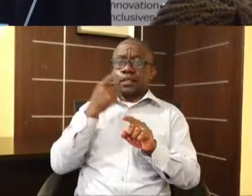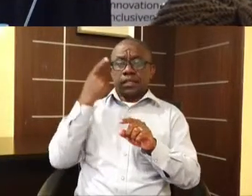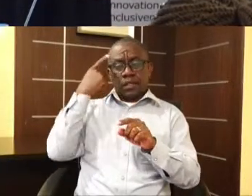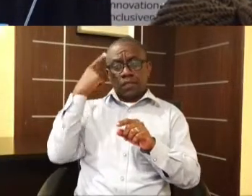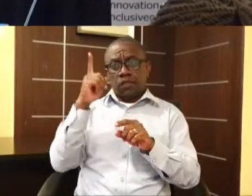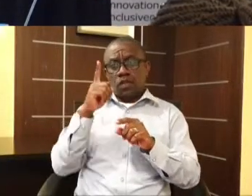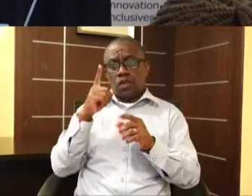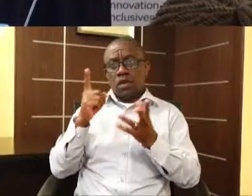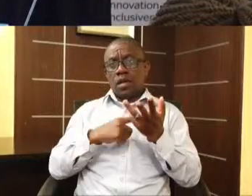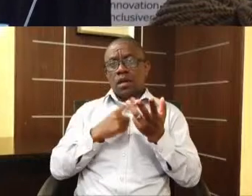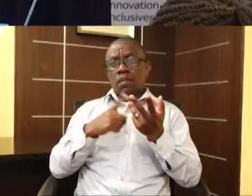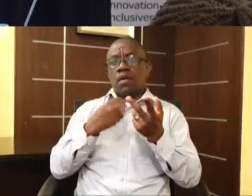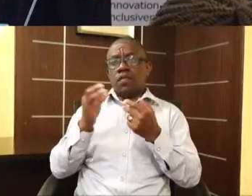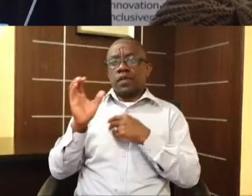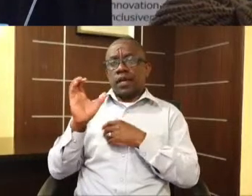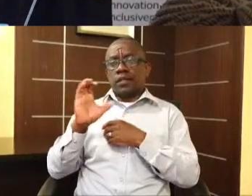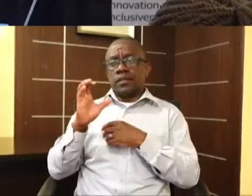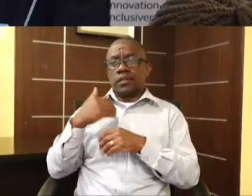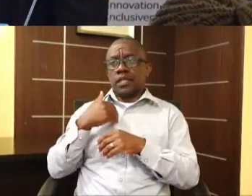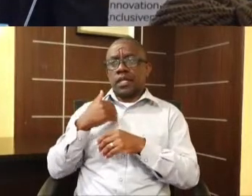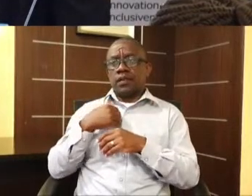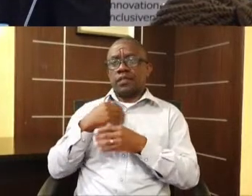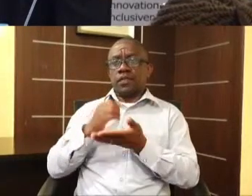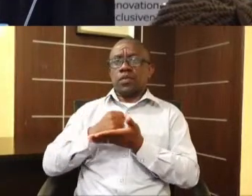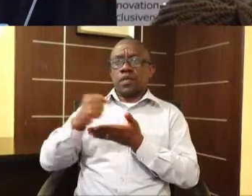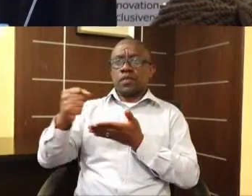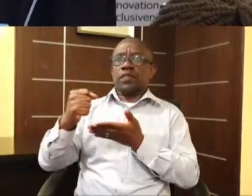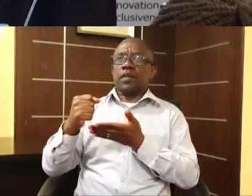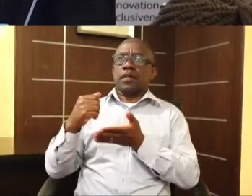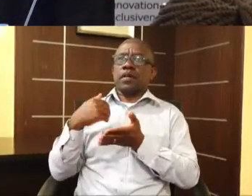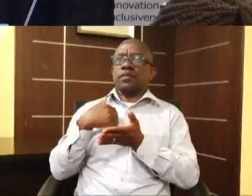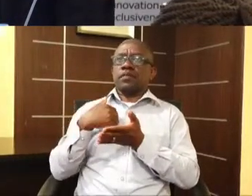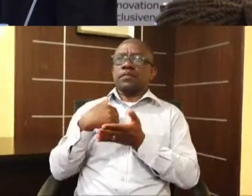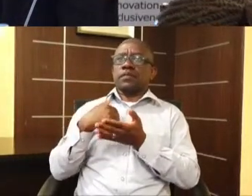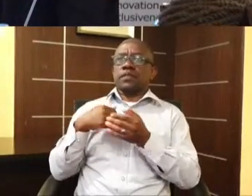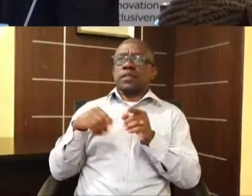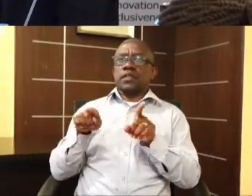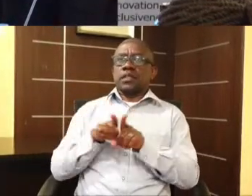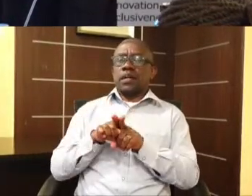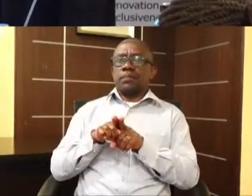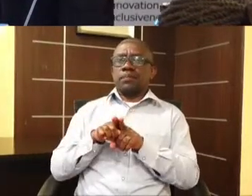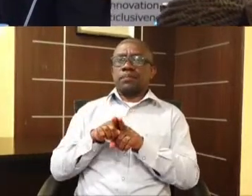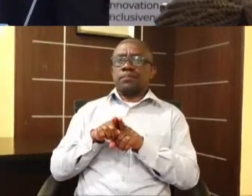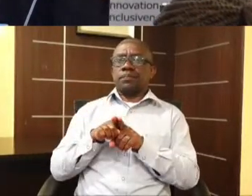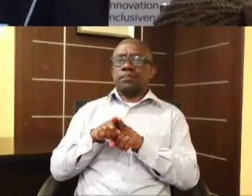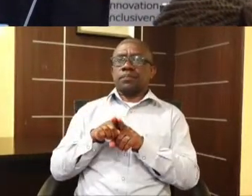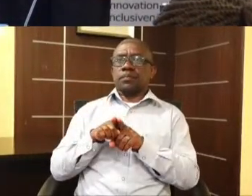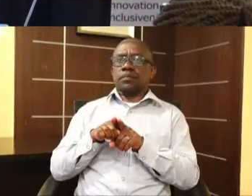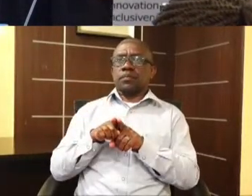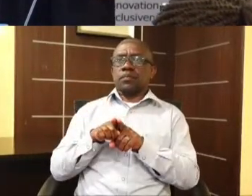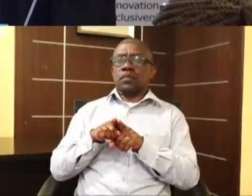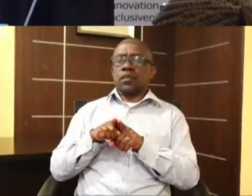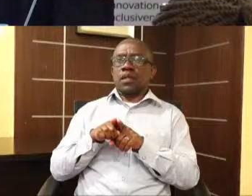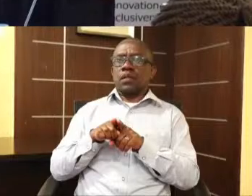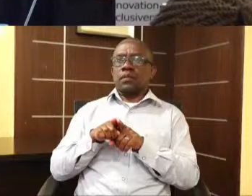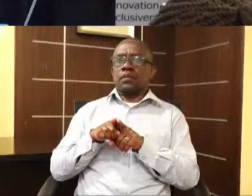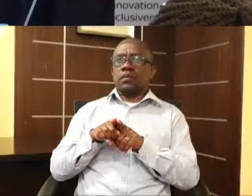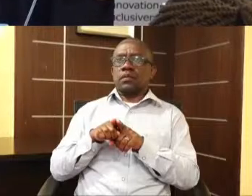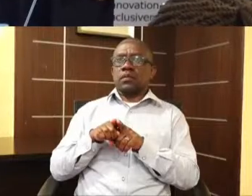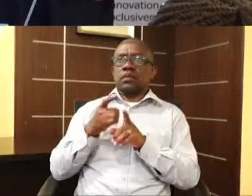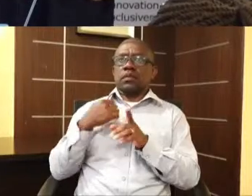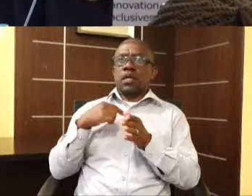number of clients that we want to refer. And we also, I mentioned earlier on that we